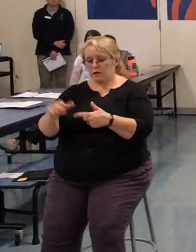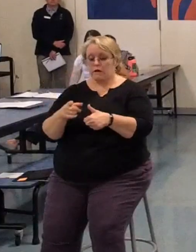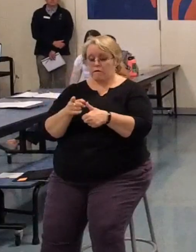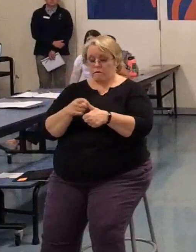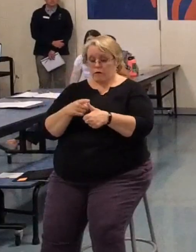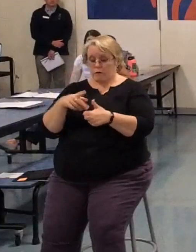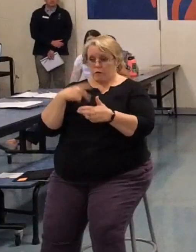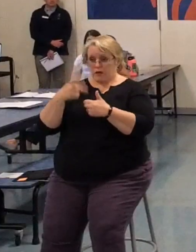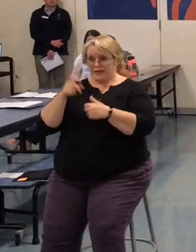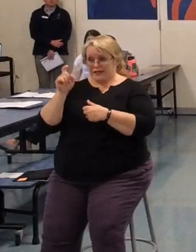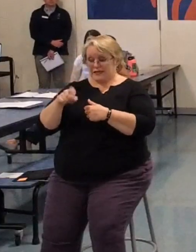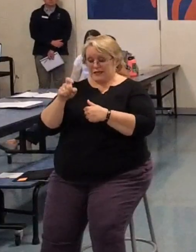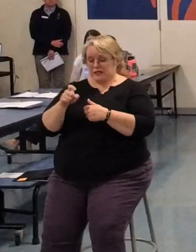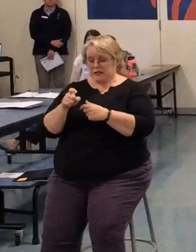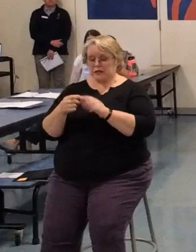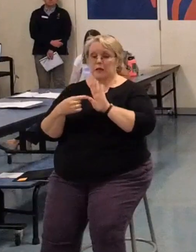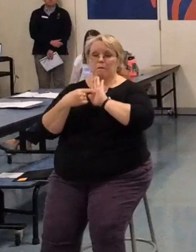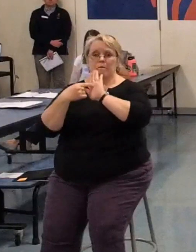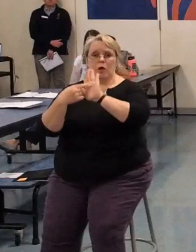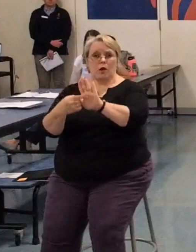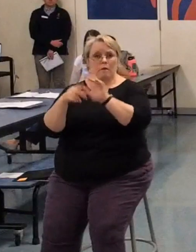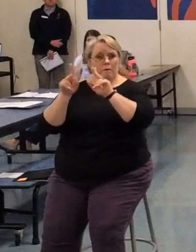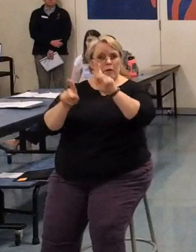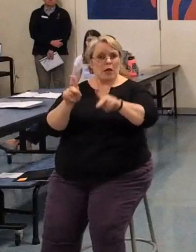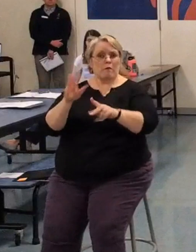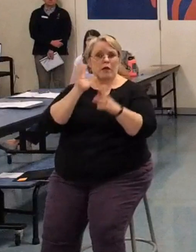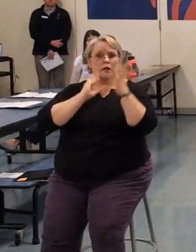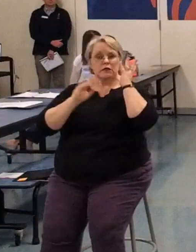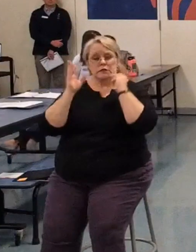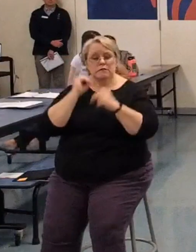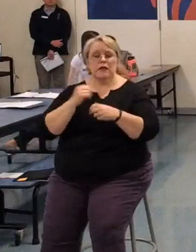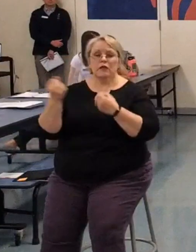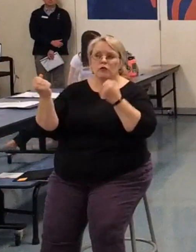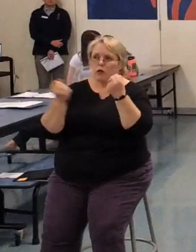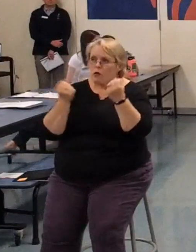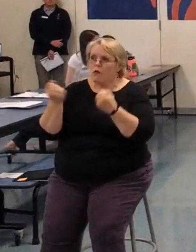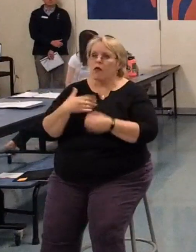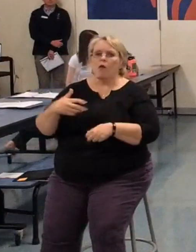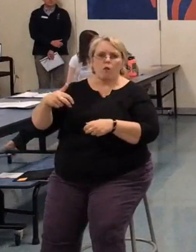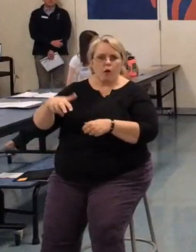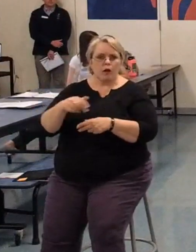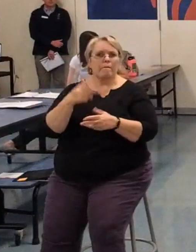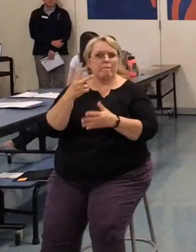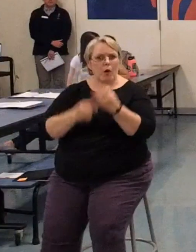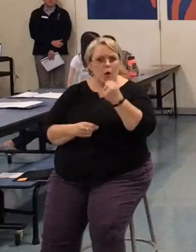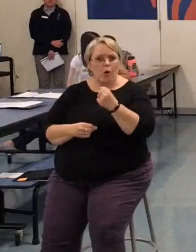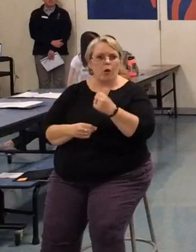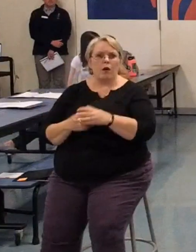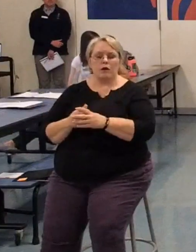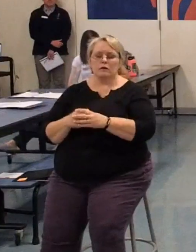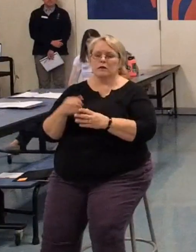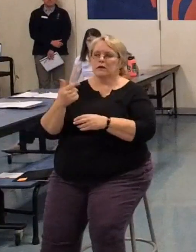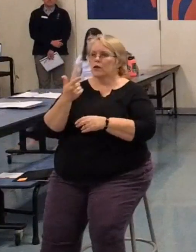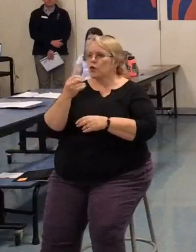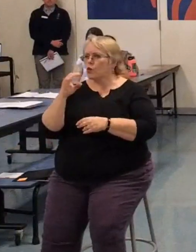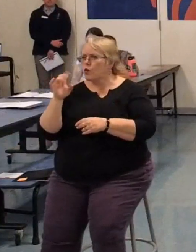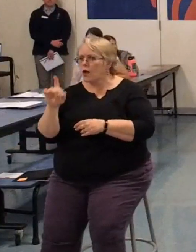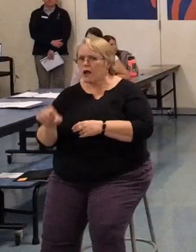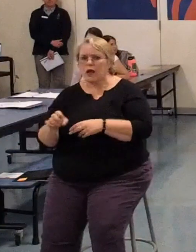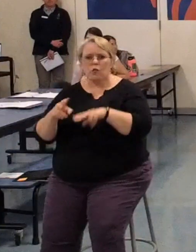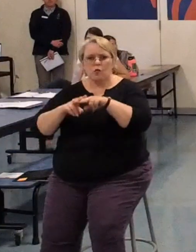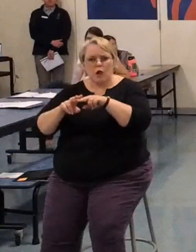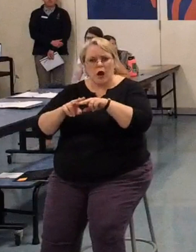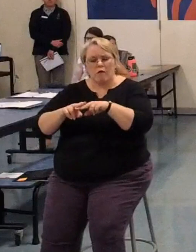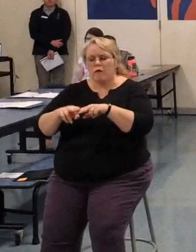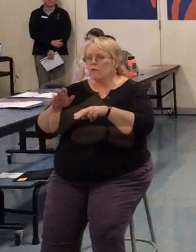first project need is the exposure that people experience, both vehicular and pedestrians, with all of the at-grade railroad crossings of